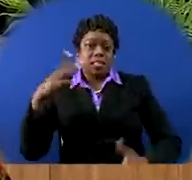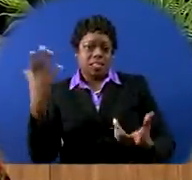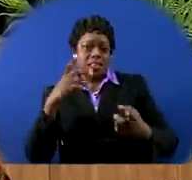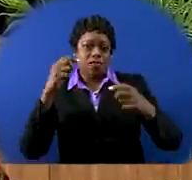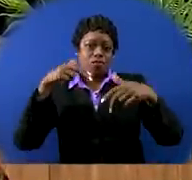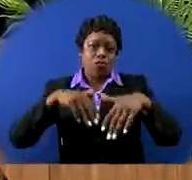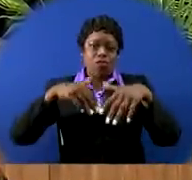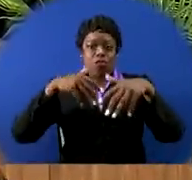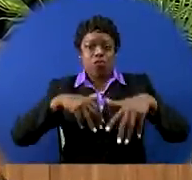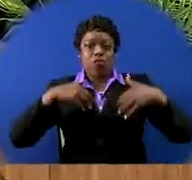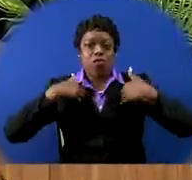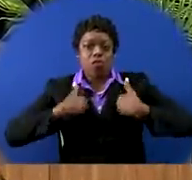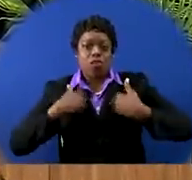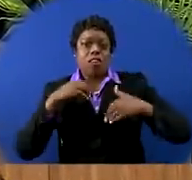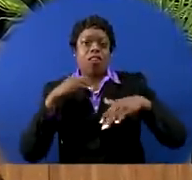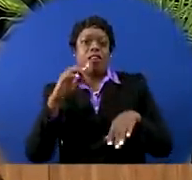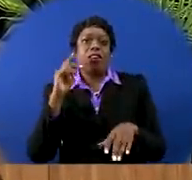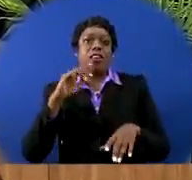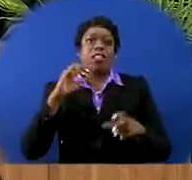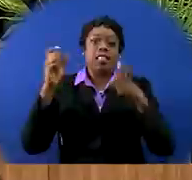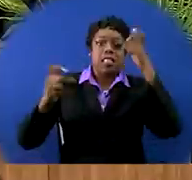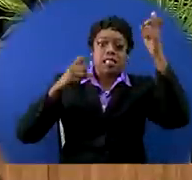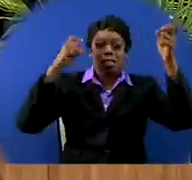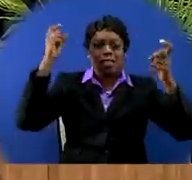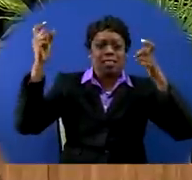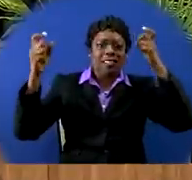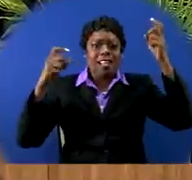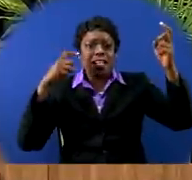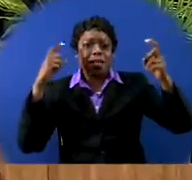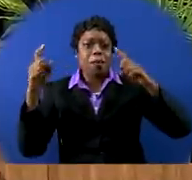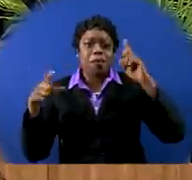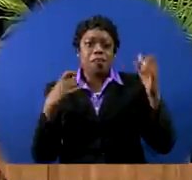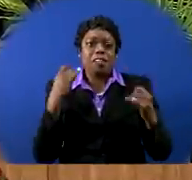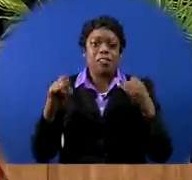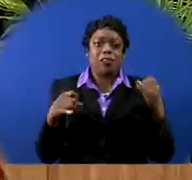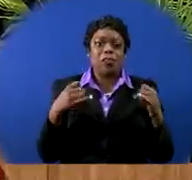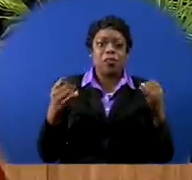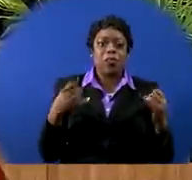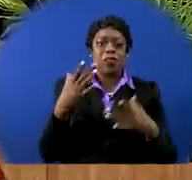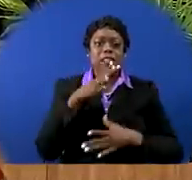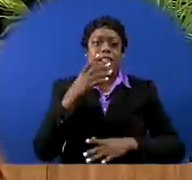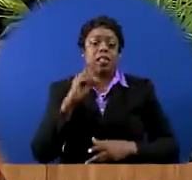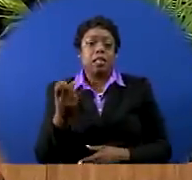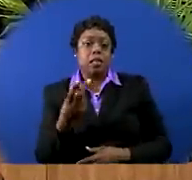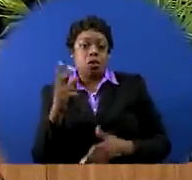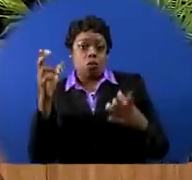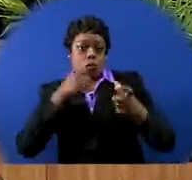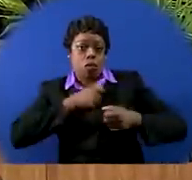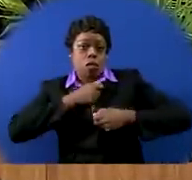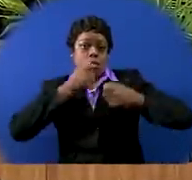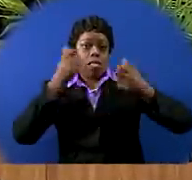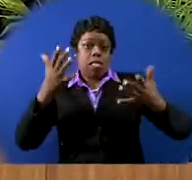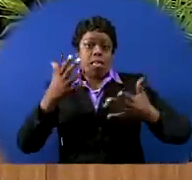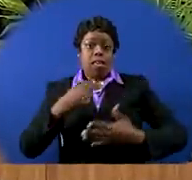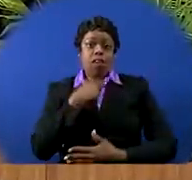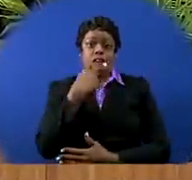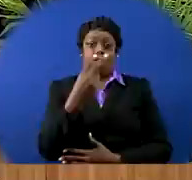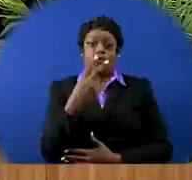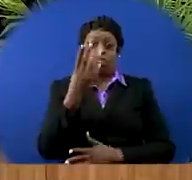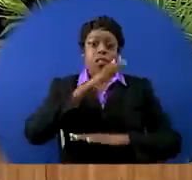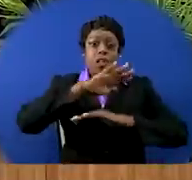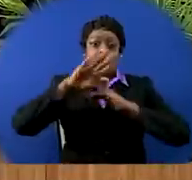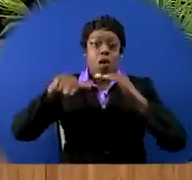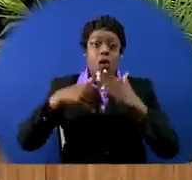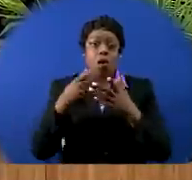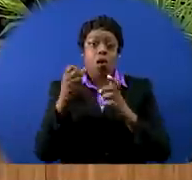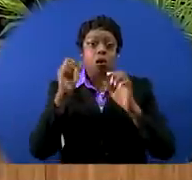in, they begin to celebrate. They begin to joyfully praise God. Watch the details. With loud voices for all the miracles they